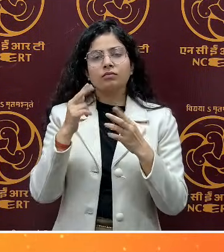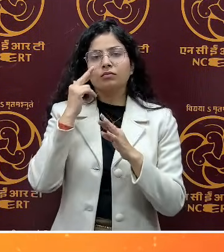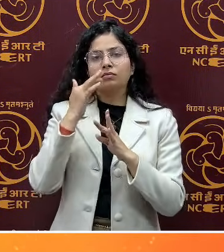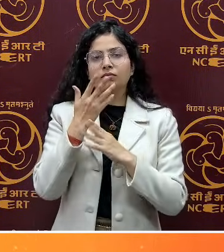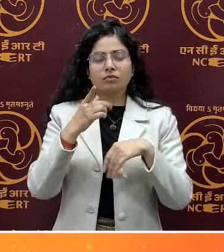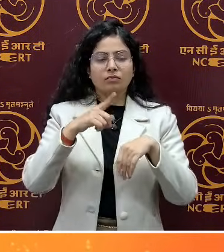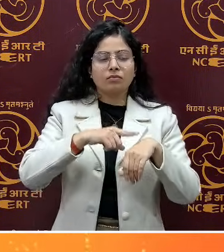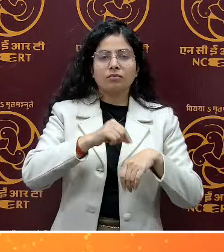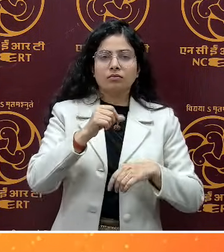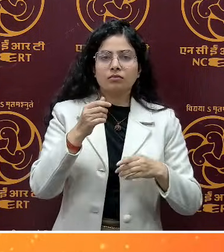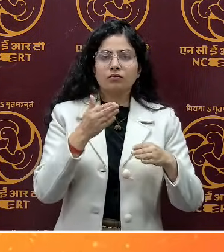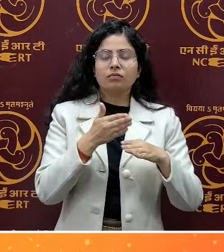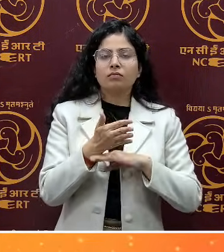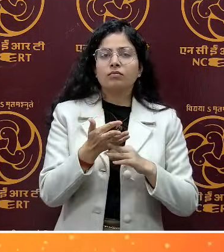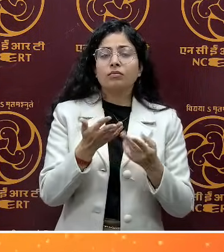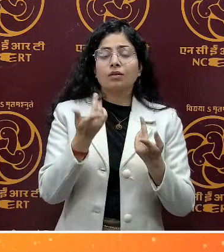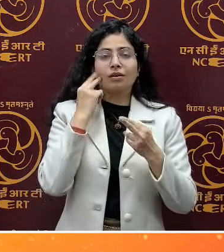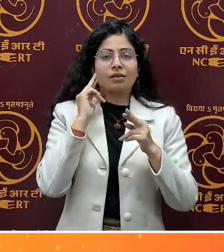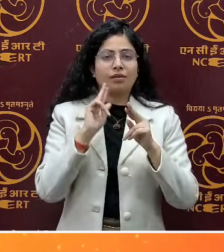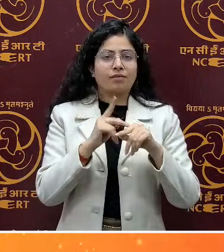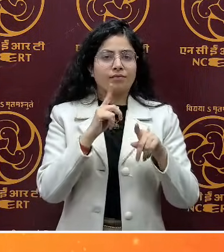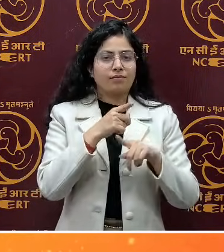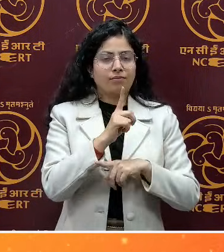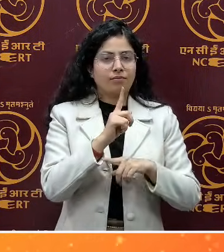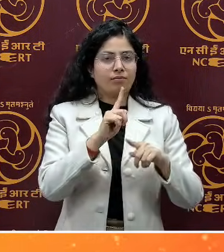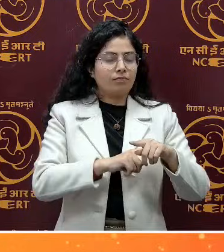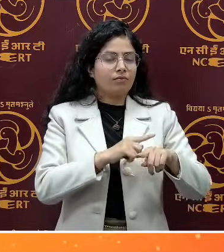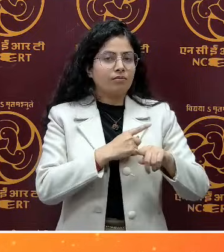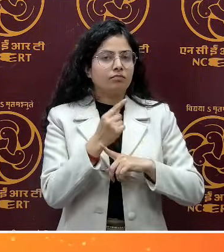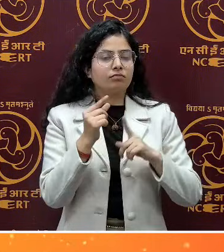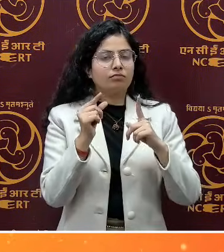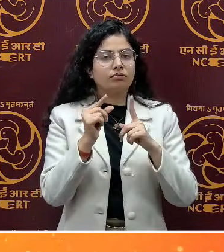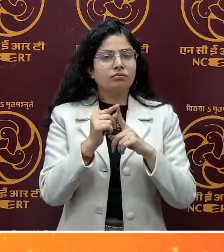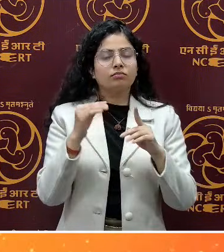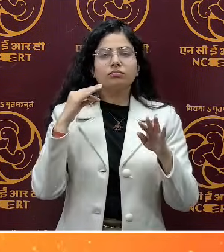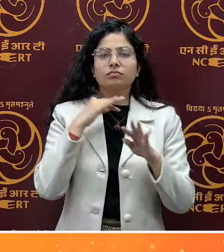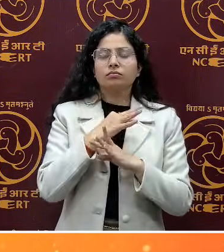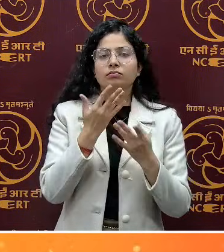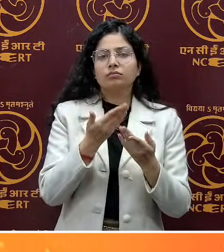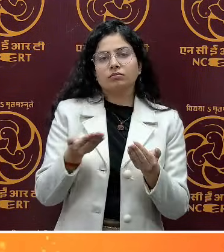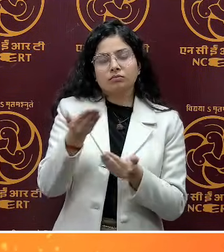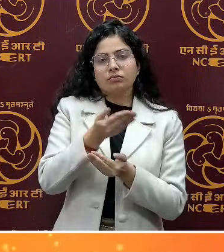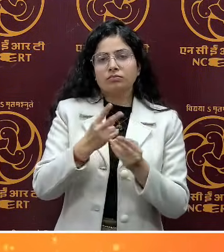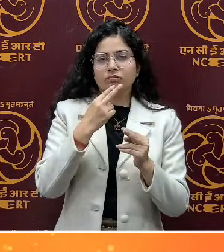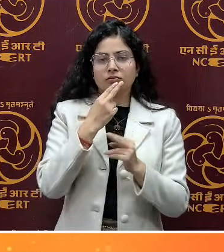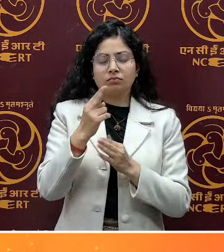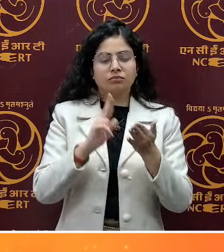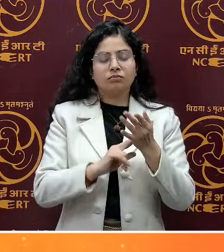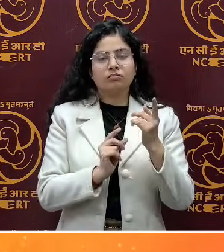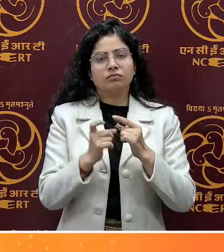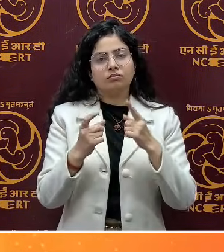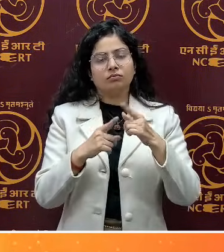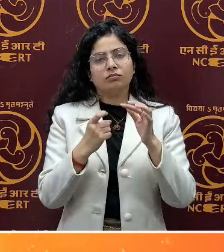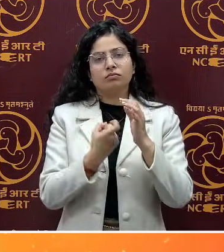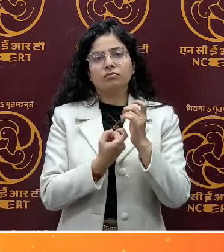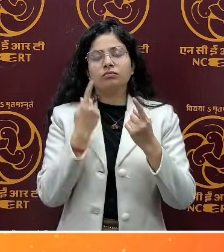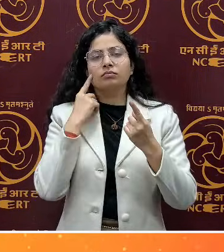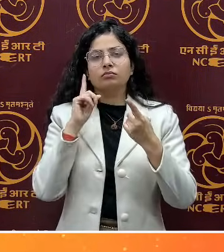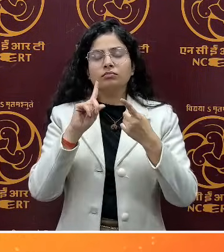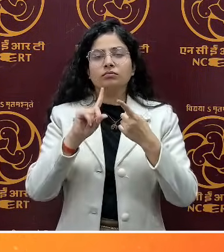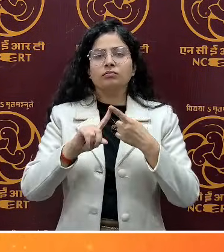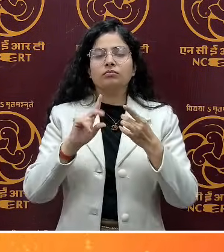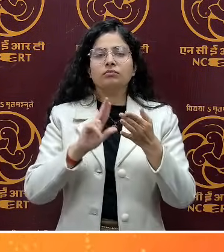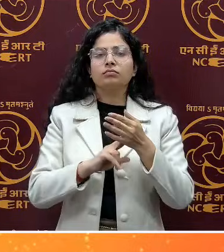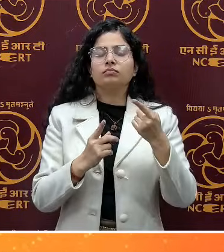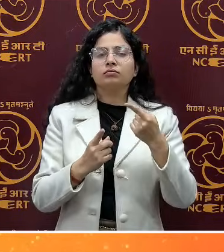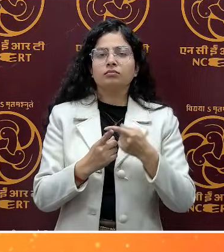soil. Once the soil is getting polluted, you see that nutrients or say that pollutants will go